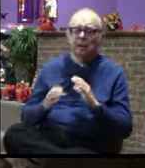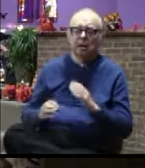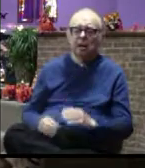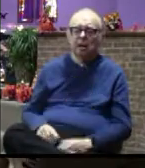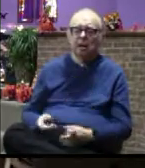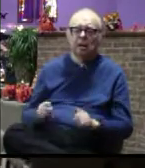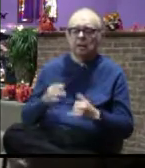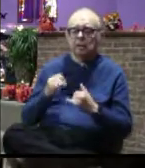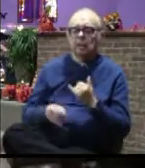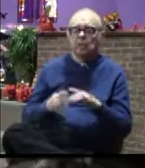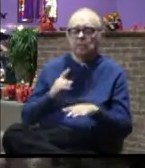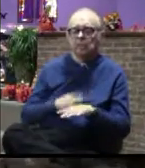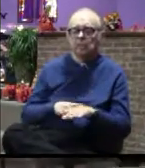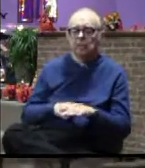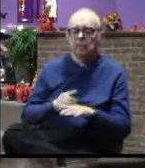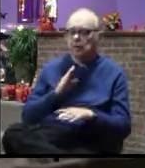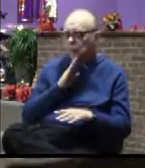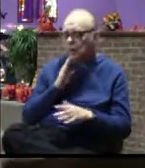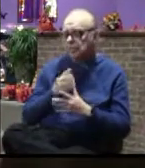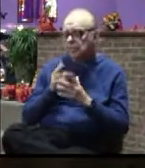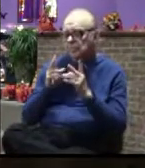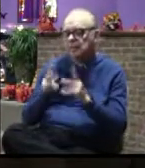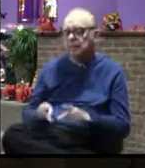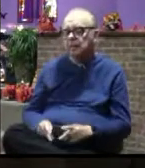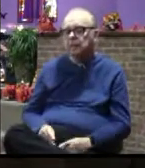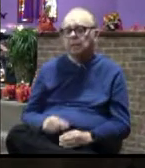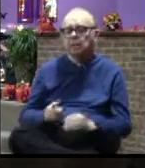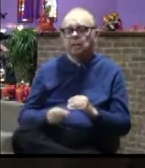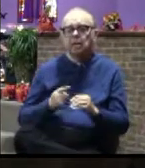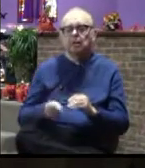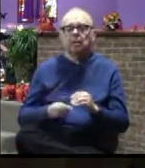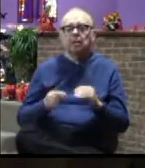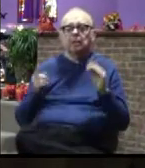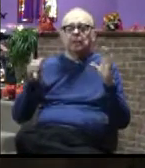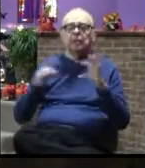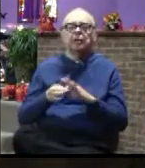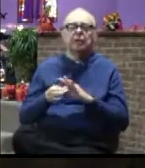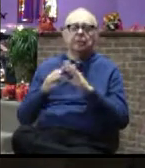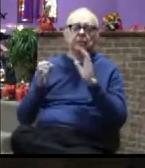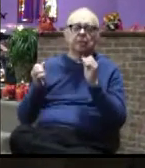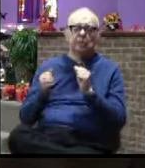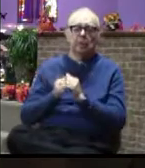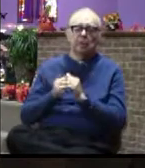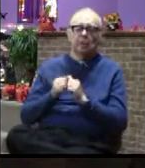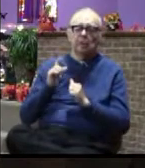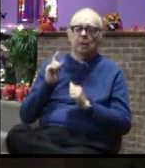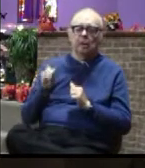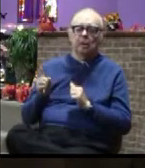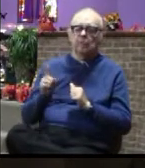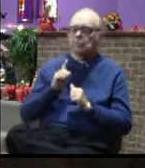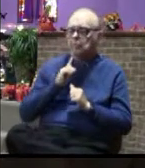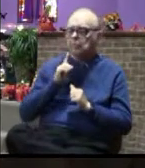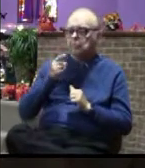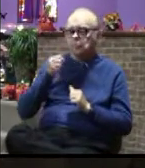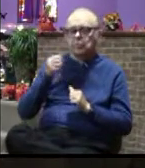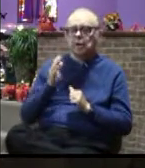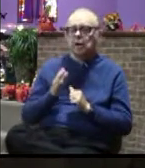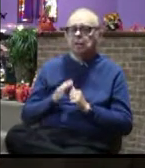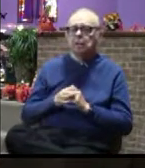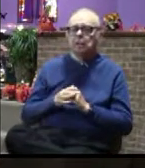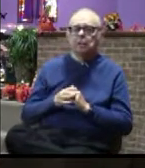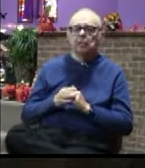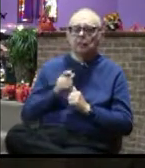I'm talking about when was the last time you talked to someone about a relationship with the one true God